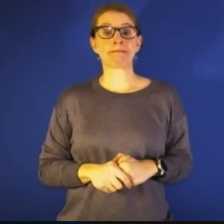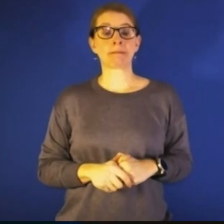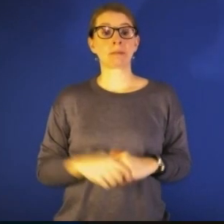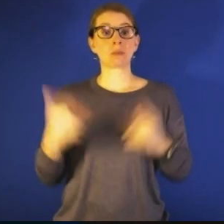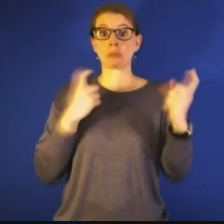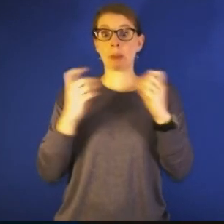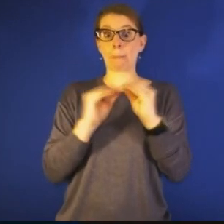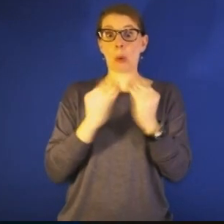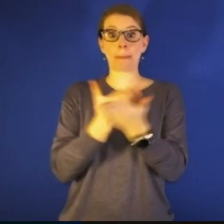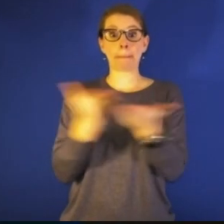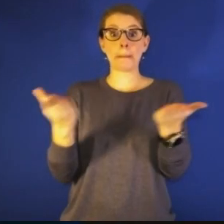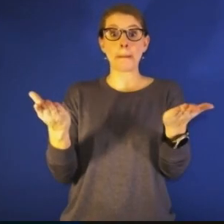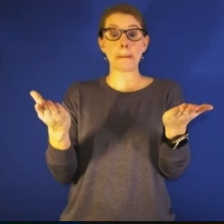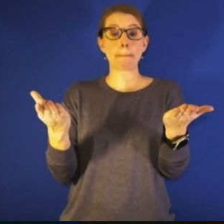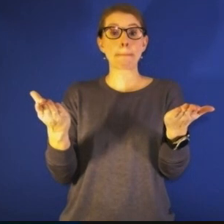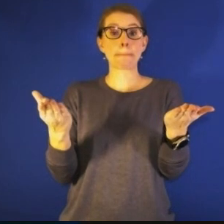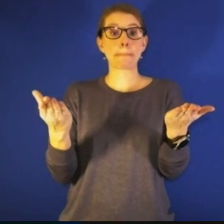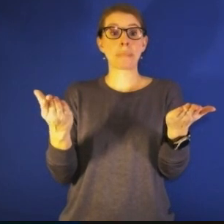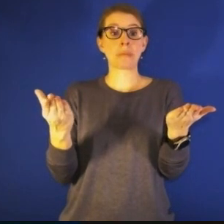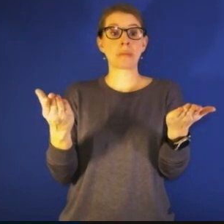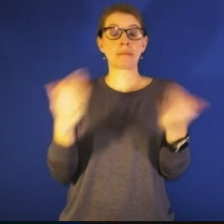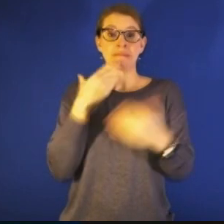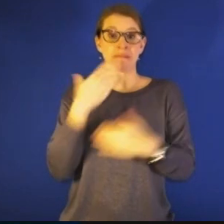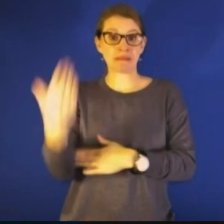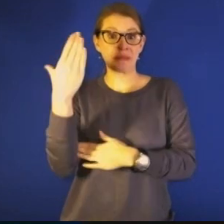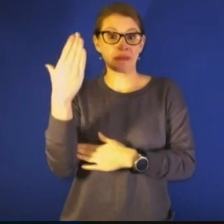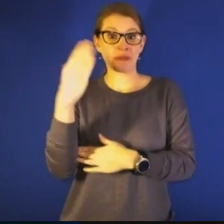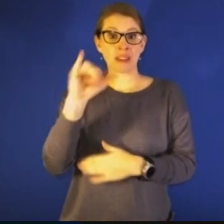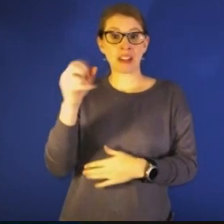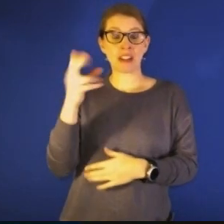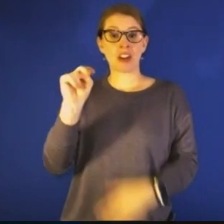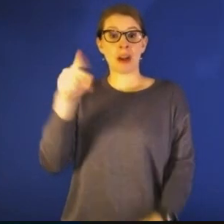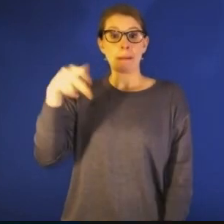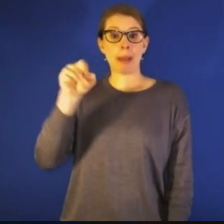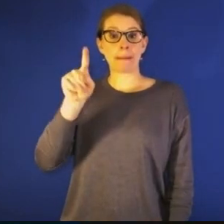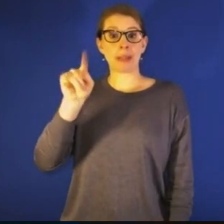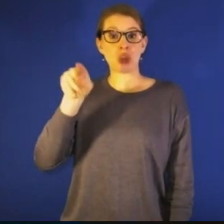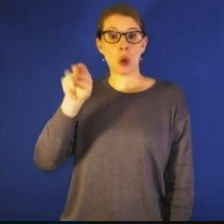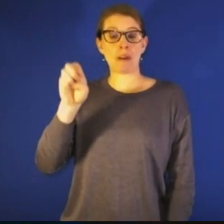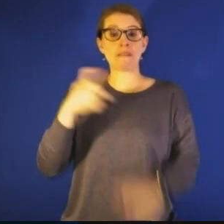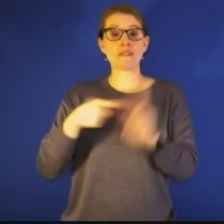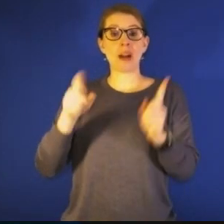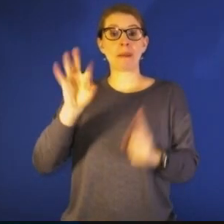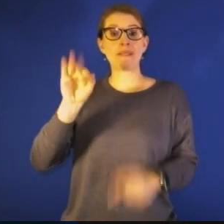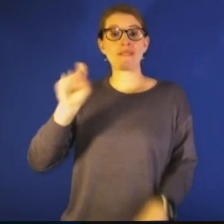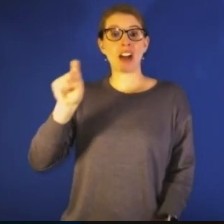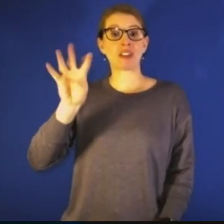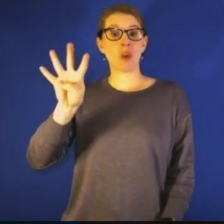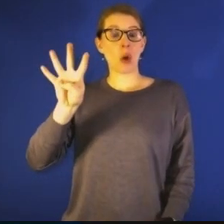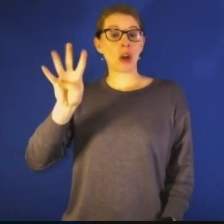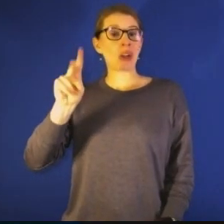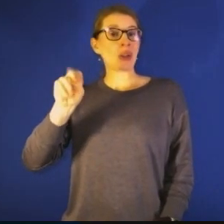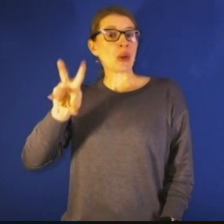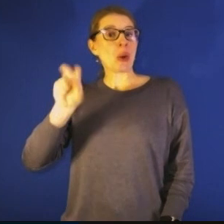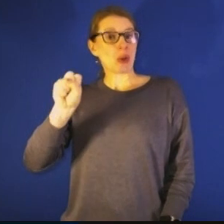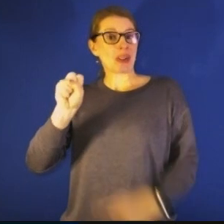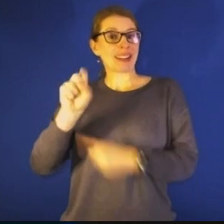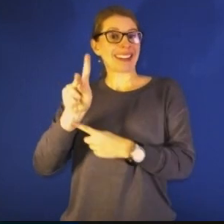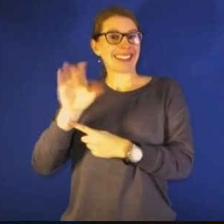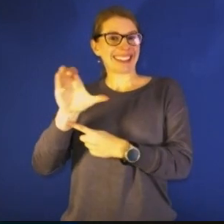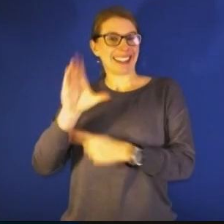line? Yeah, good morning. It's John Pepitone over at Fox 4 News in Kansas City. Hey,